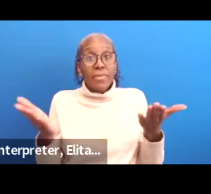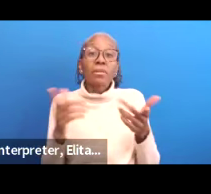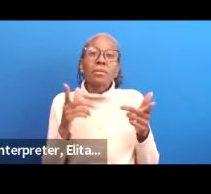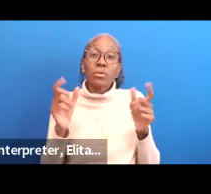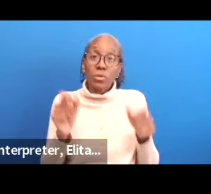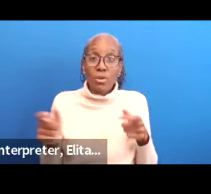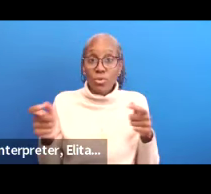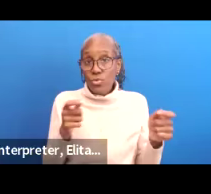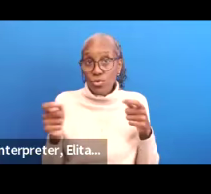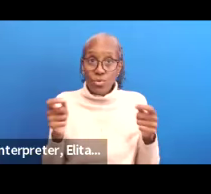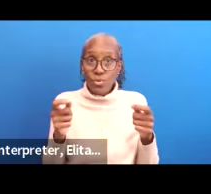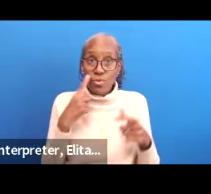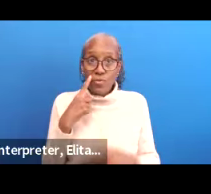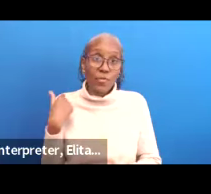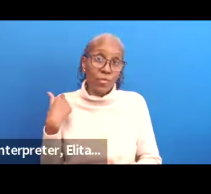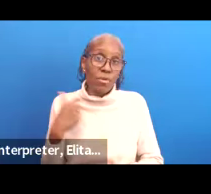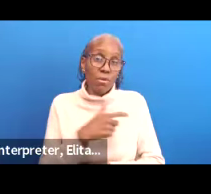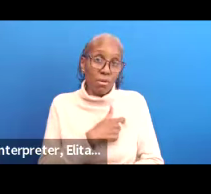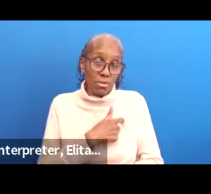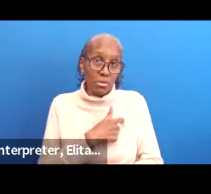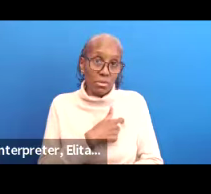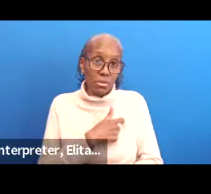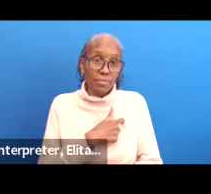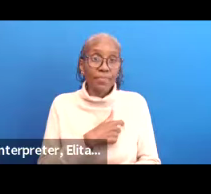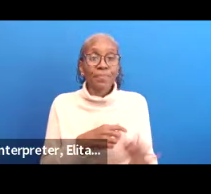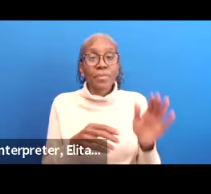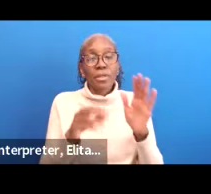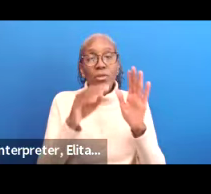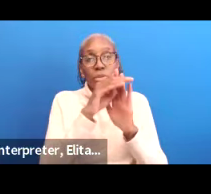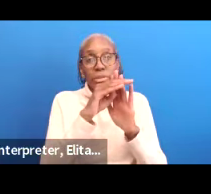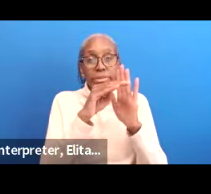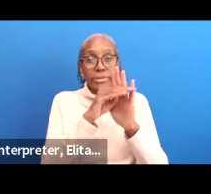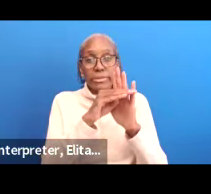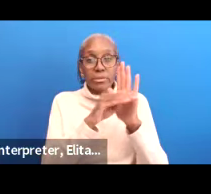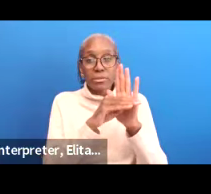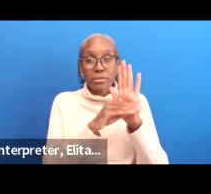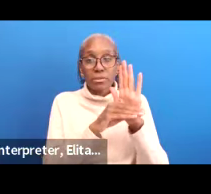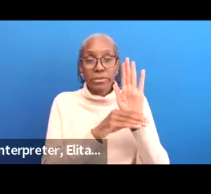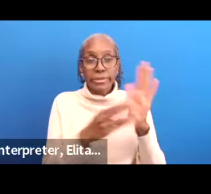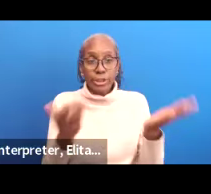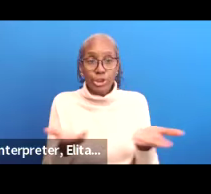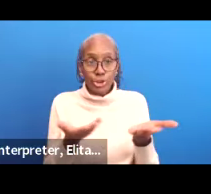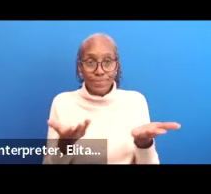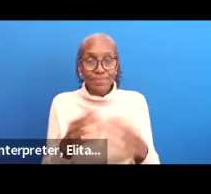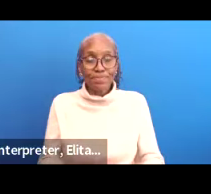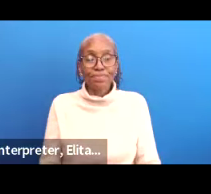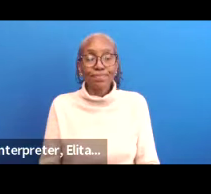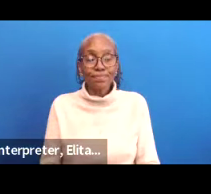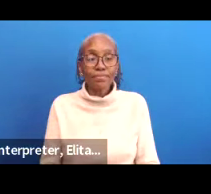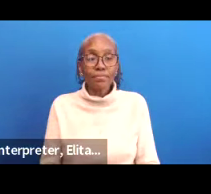controllable on our part are listed at the beginning here. And